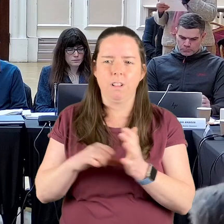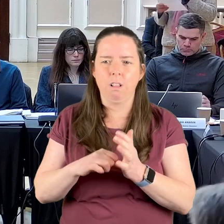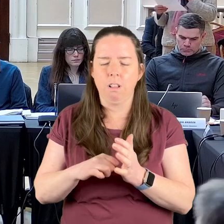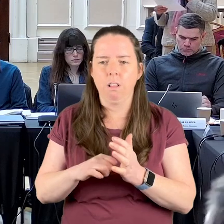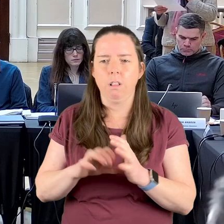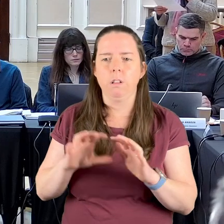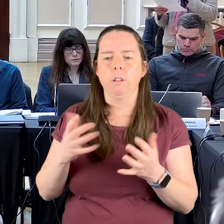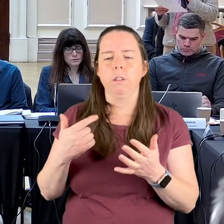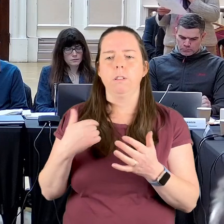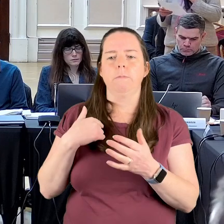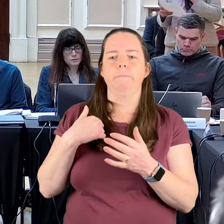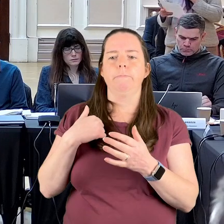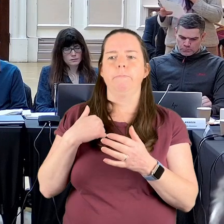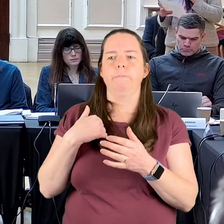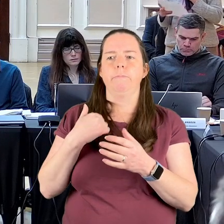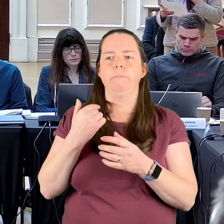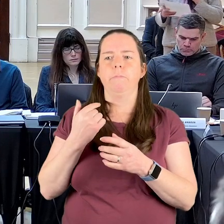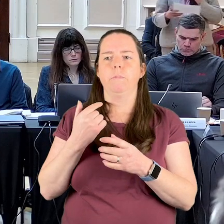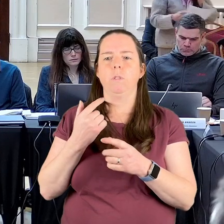read.